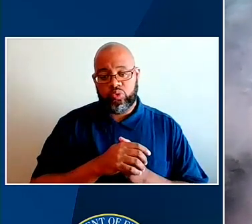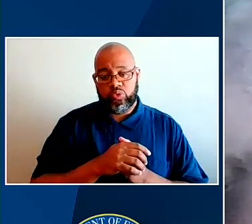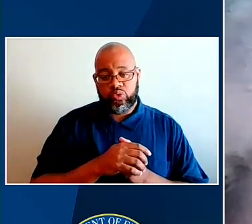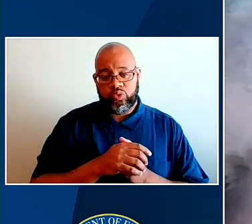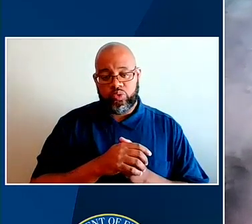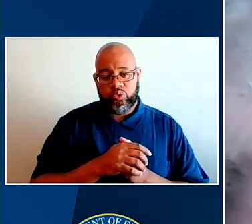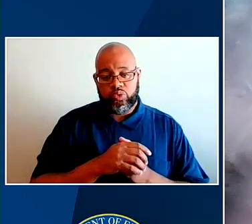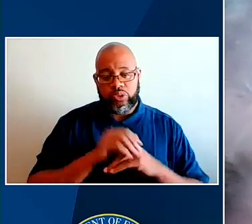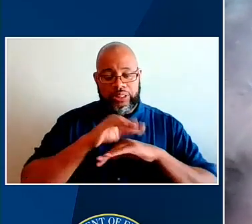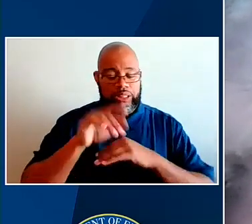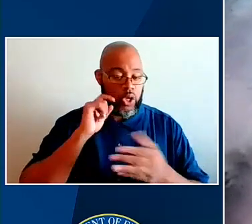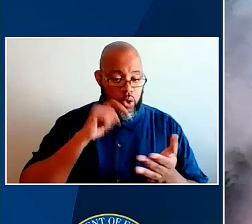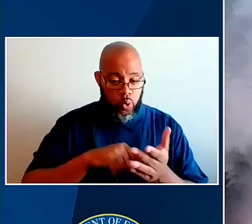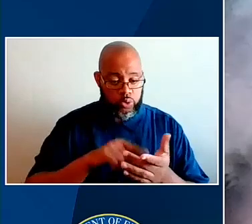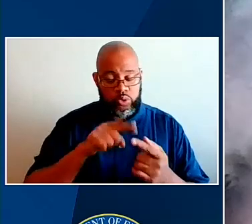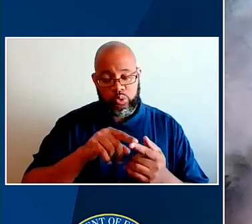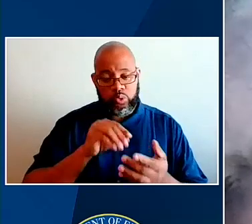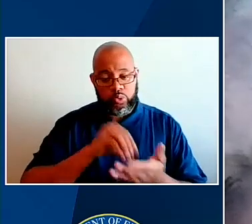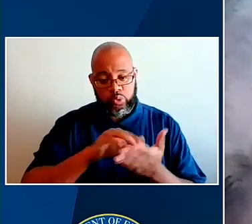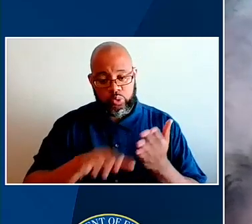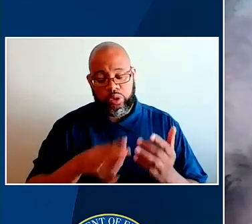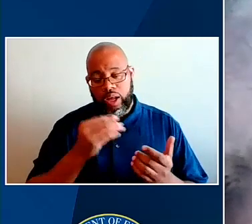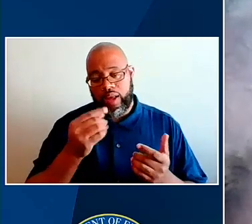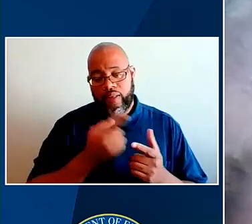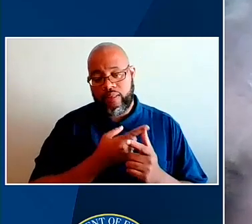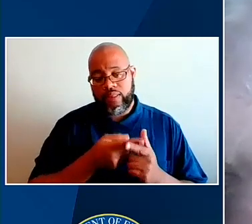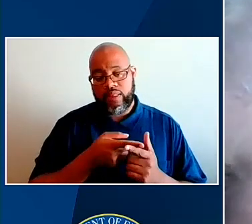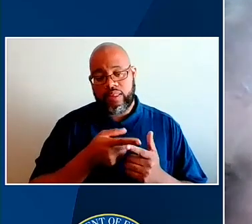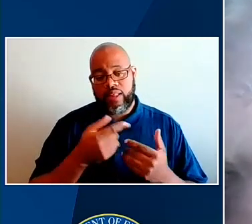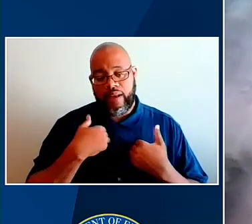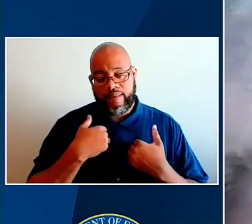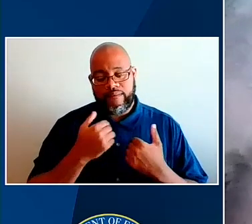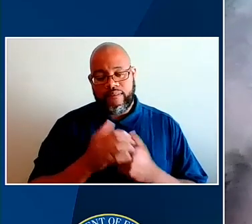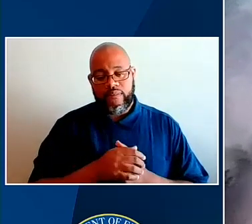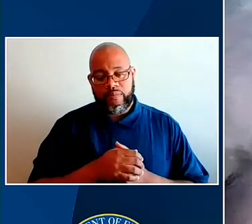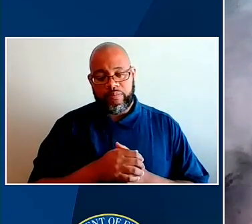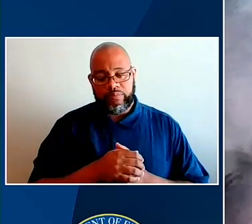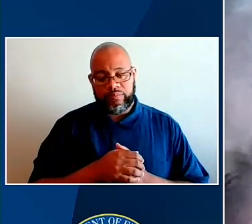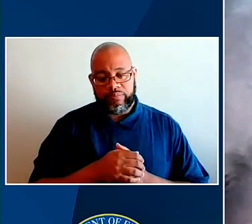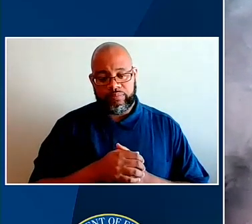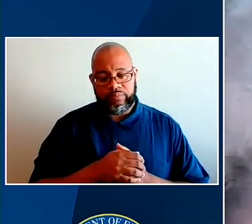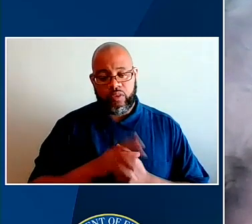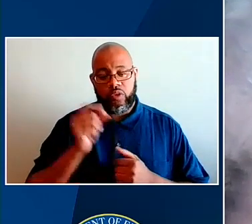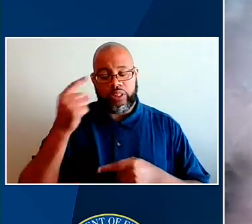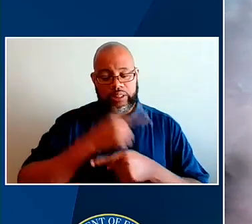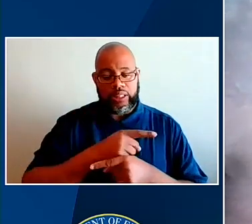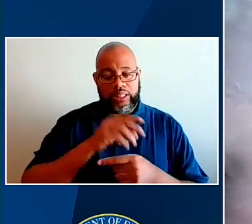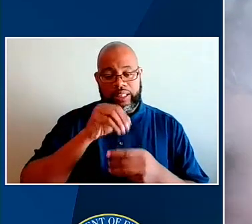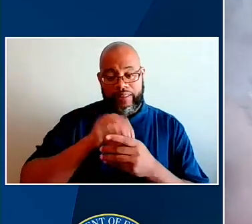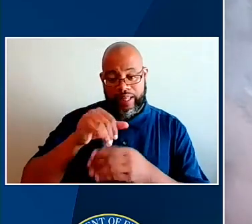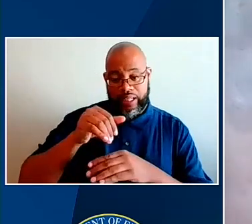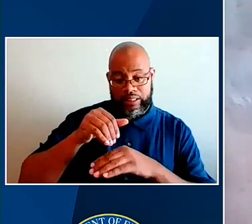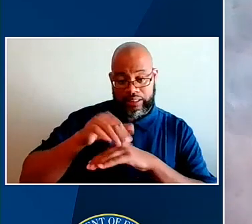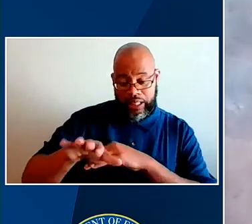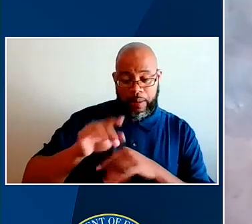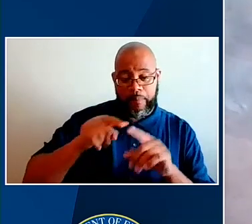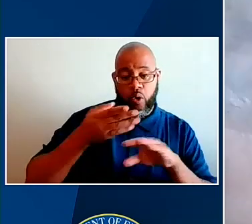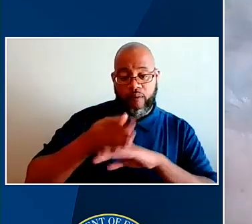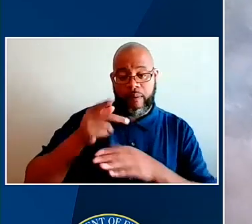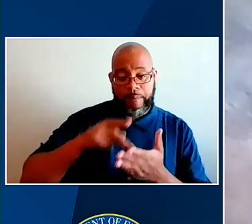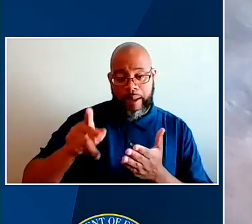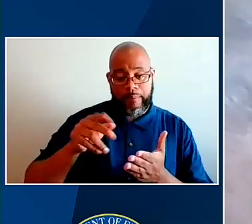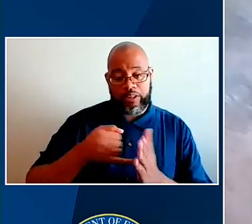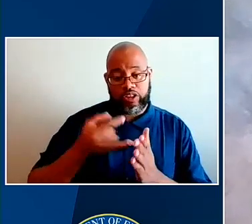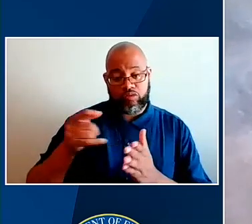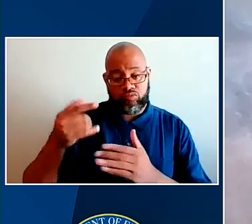to send the notice to the student, and they have 30 days for the notice is sent. But for overpayments which is